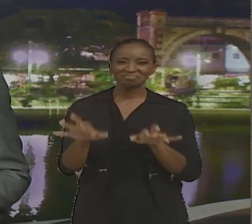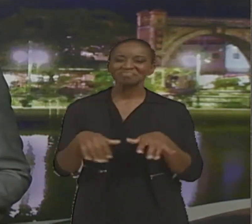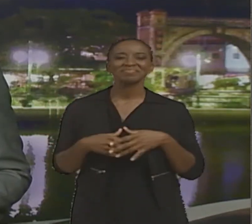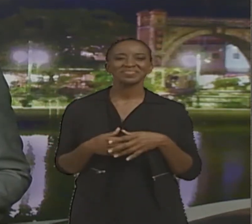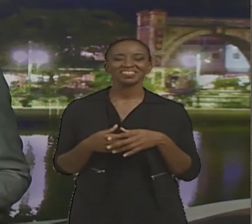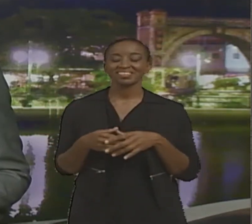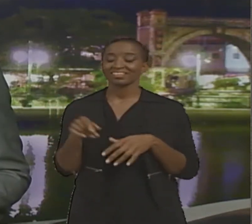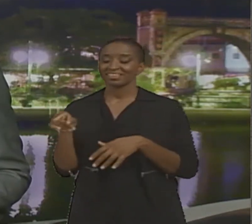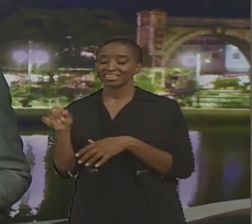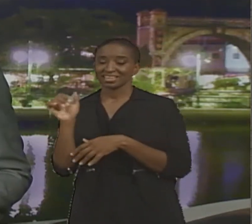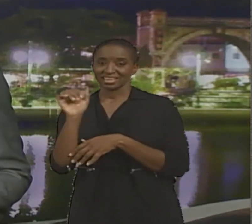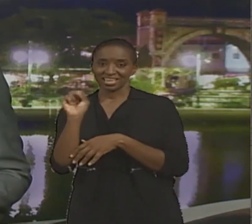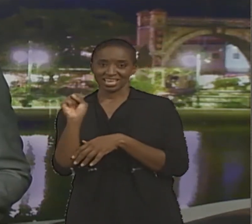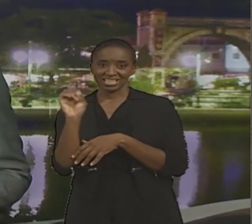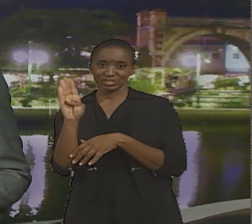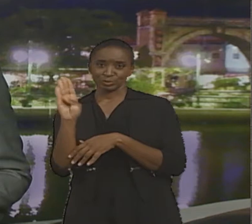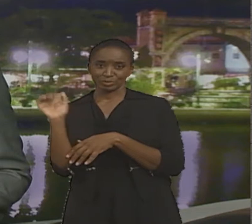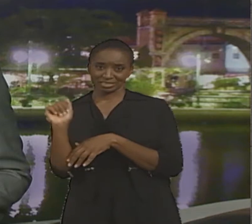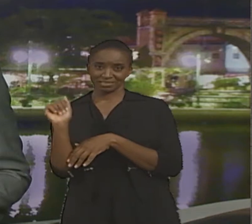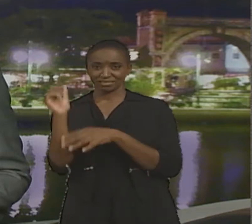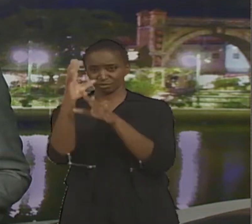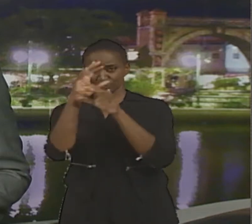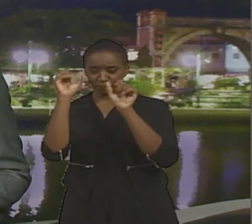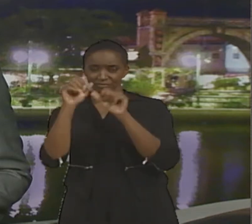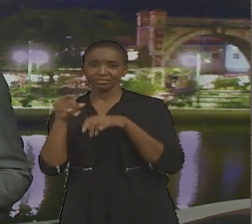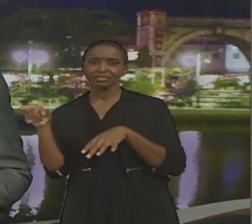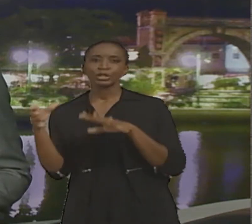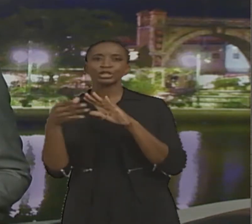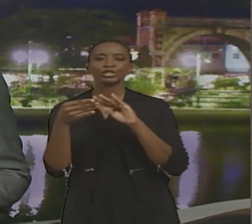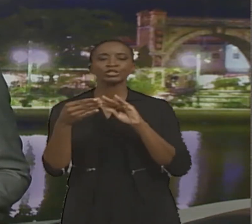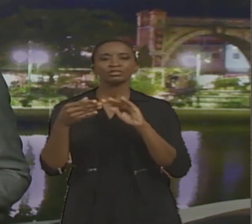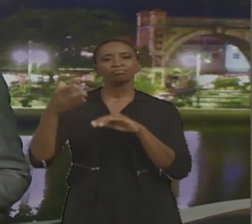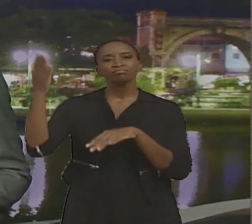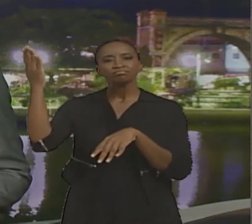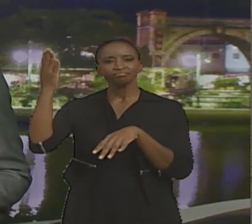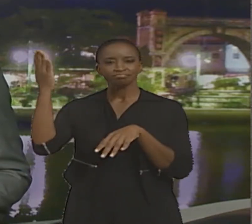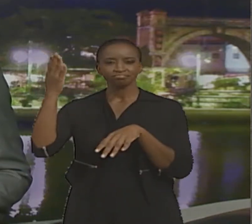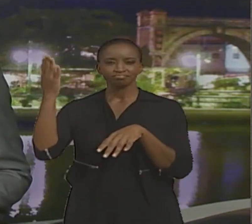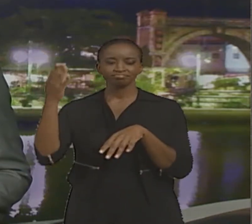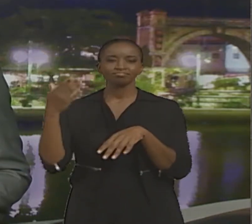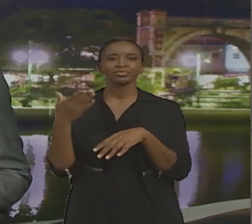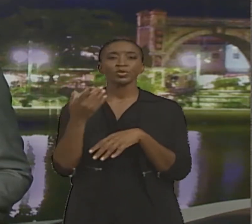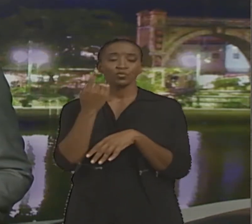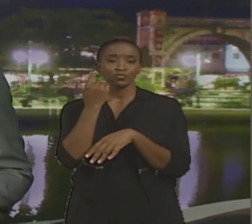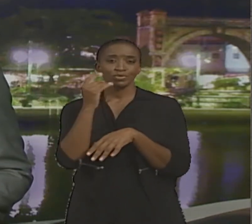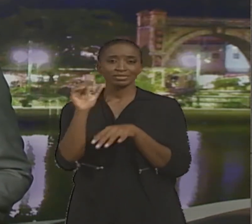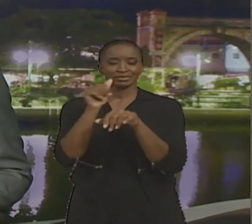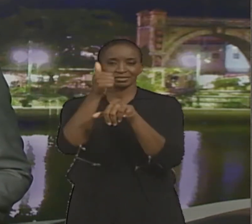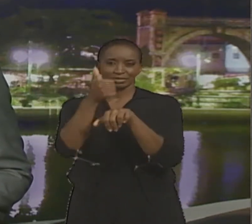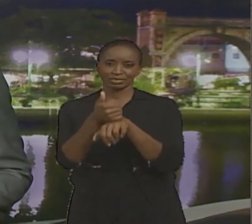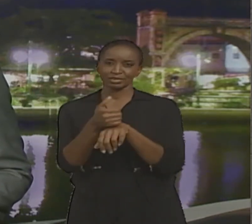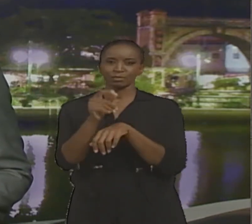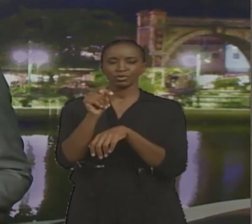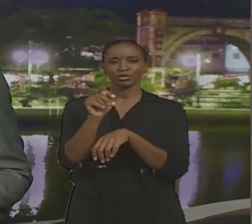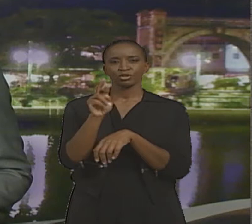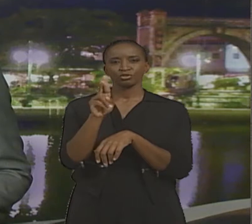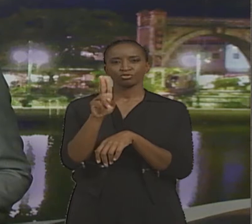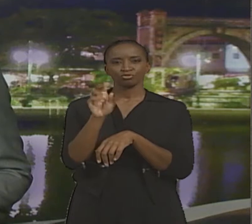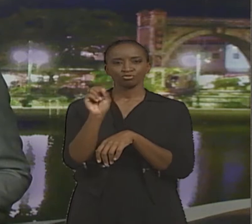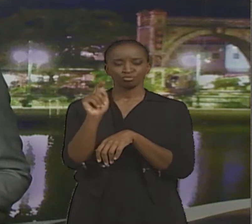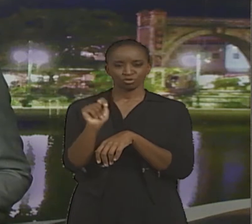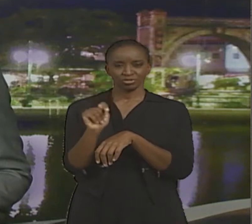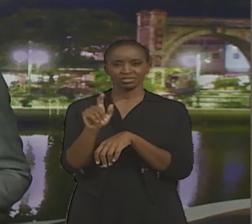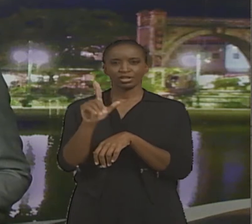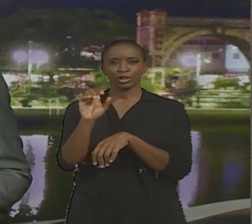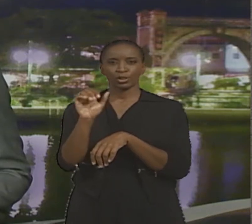SBA, Lynette Holder, who made the comment during her remarks at the official launch of the Trust Loan Fund. The SBA is one of the